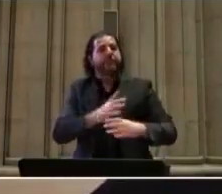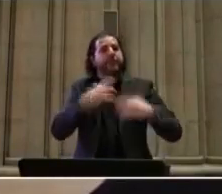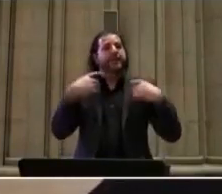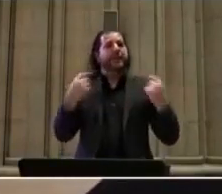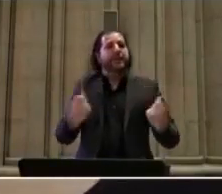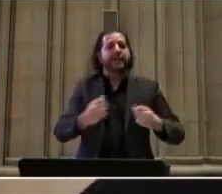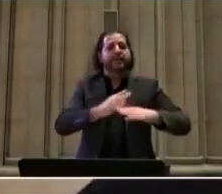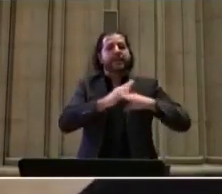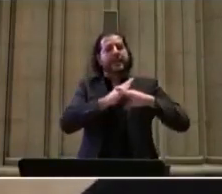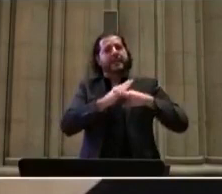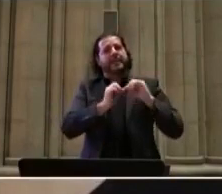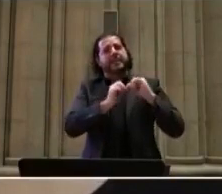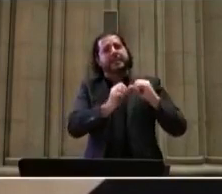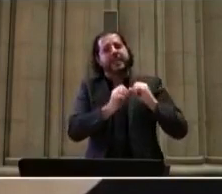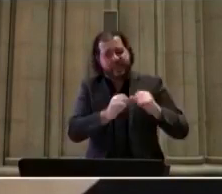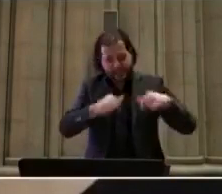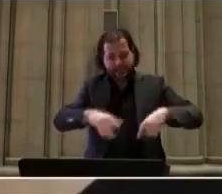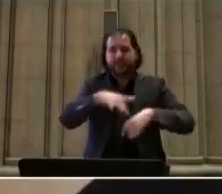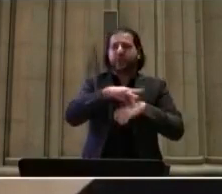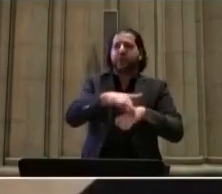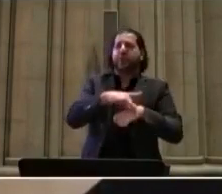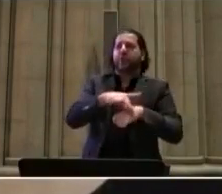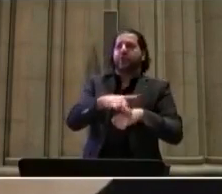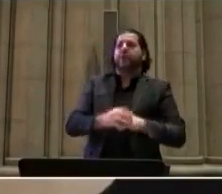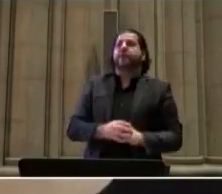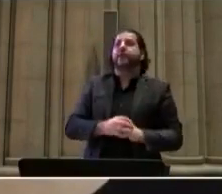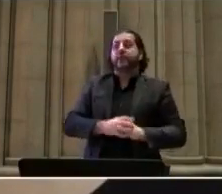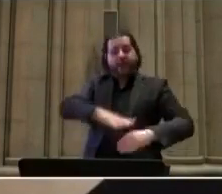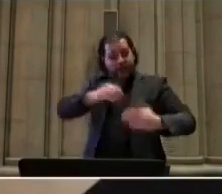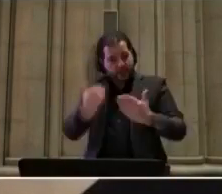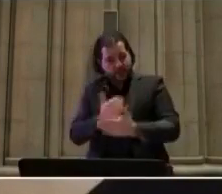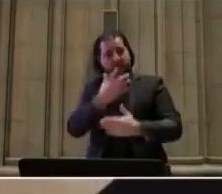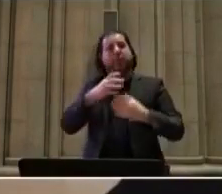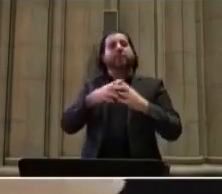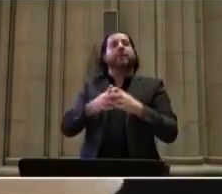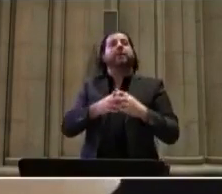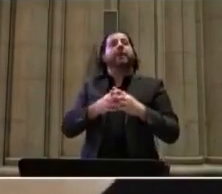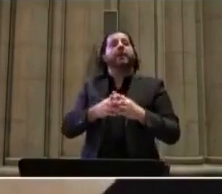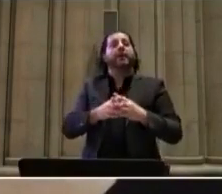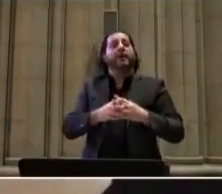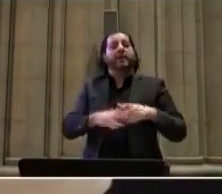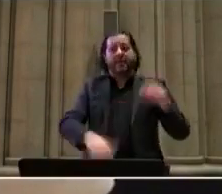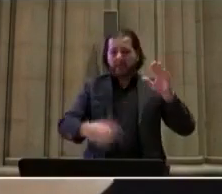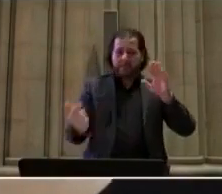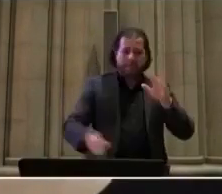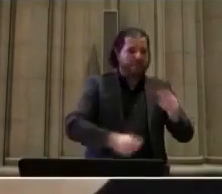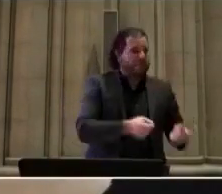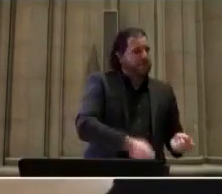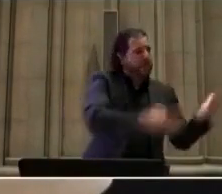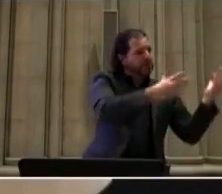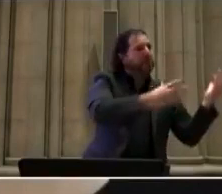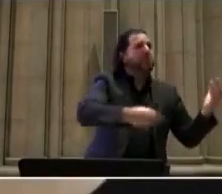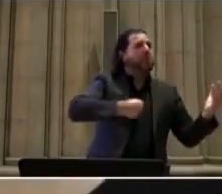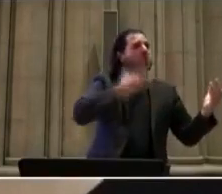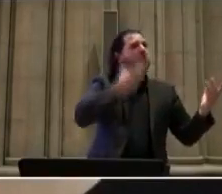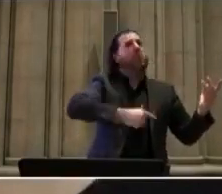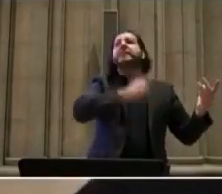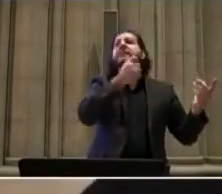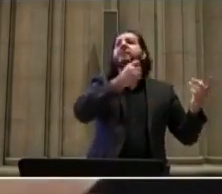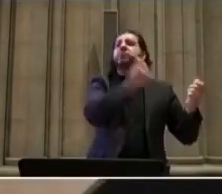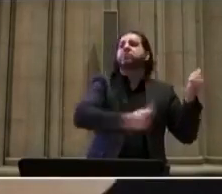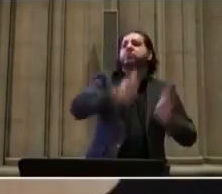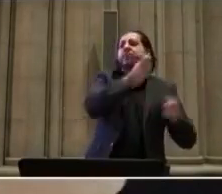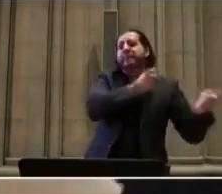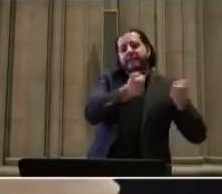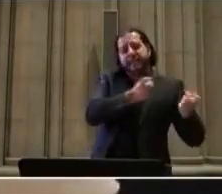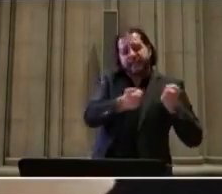protecting, and sustaining the earth. A new America that abolishes the heresy of white supremacy